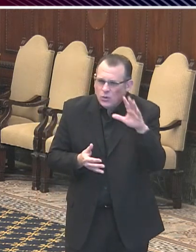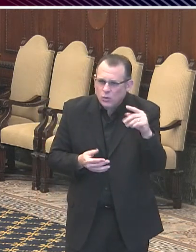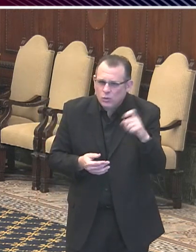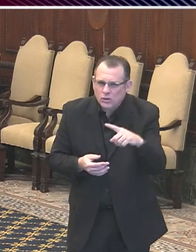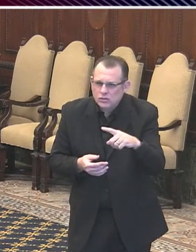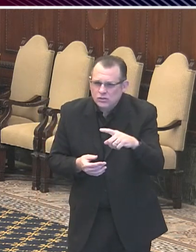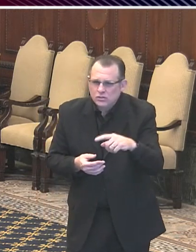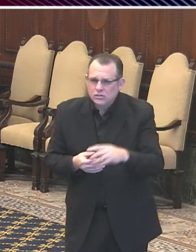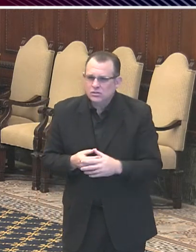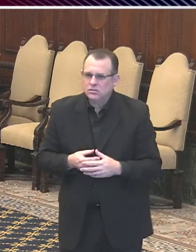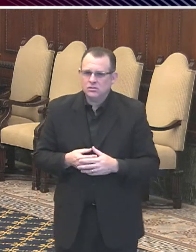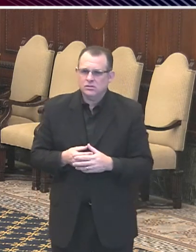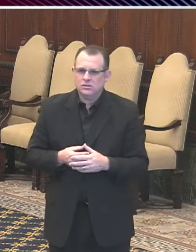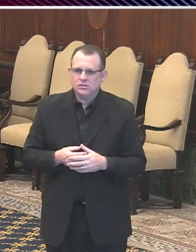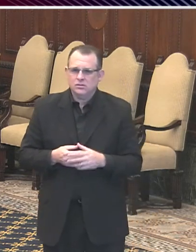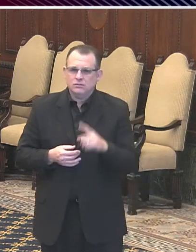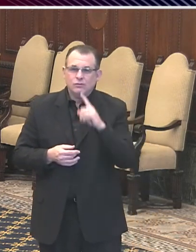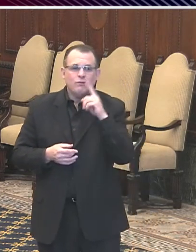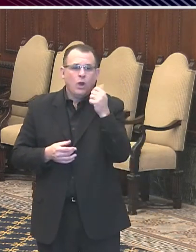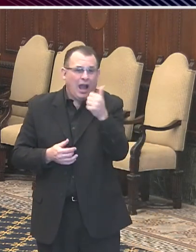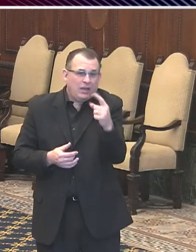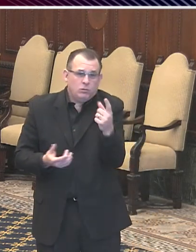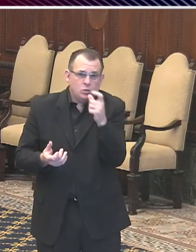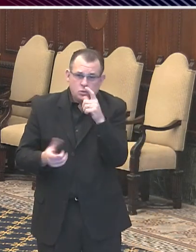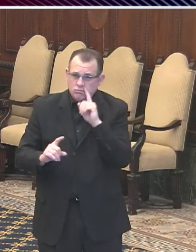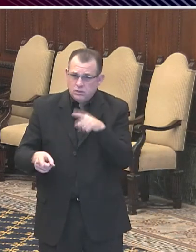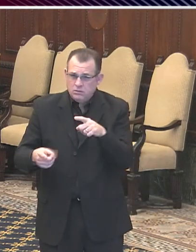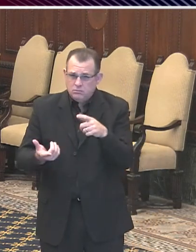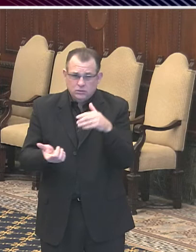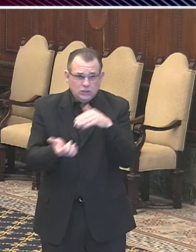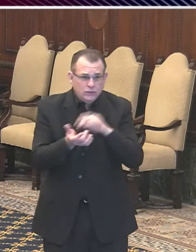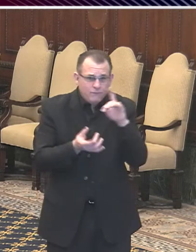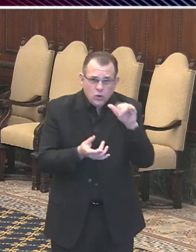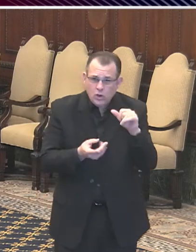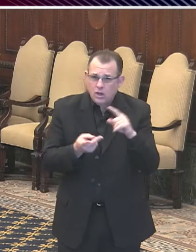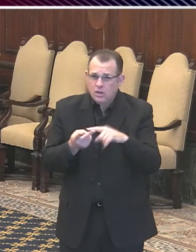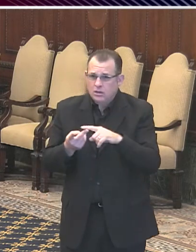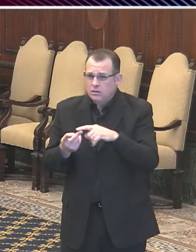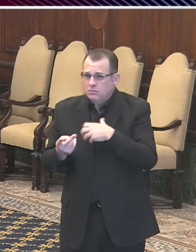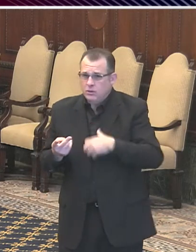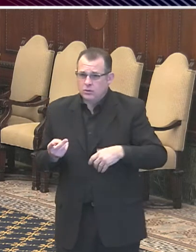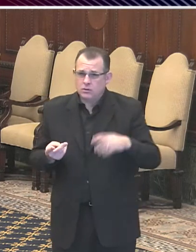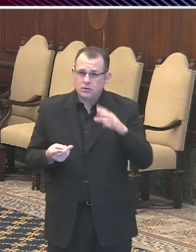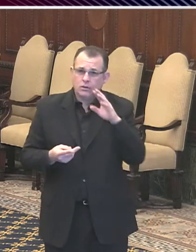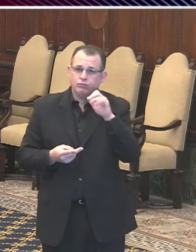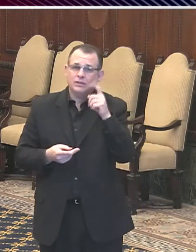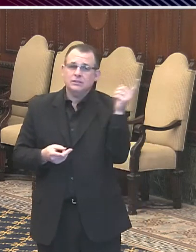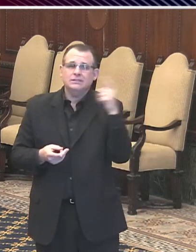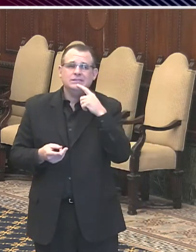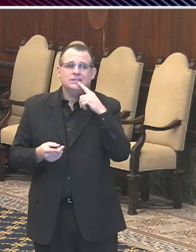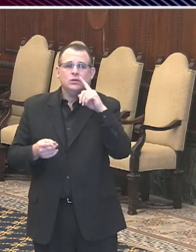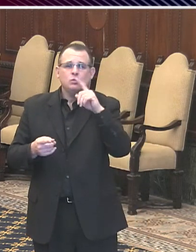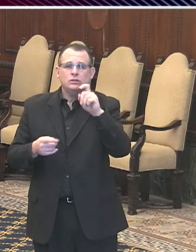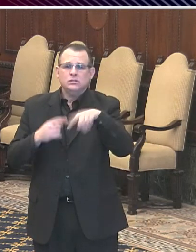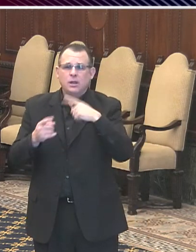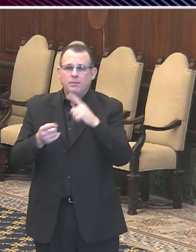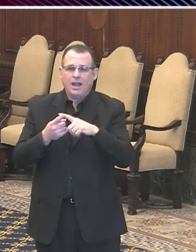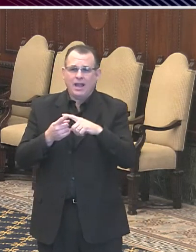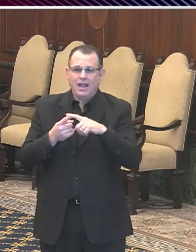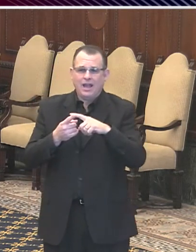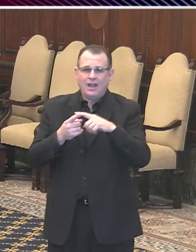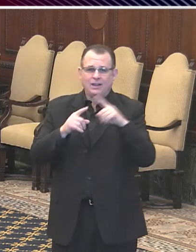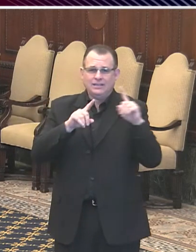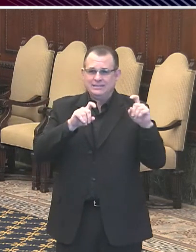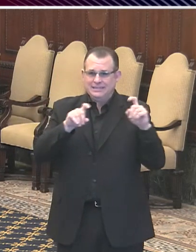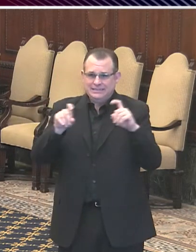Sure, yeah, it can be for anybody. Brian, Dr. Farley. Dr. Farley, it was about the FEMA's decision to close the testing center, and